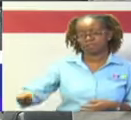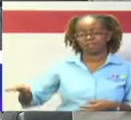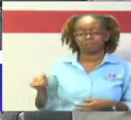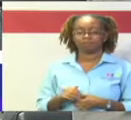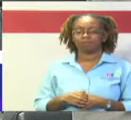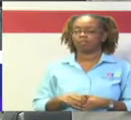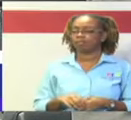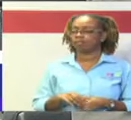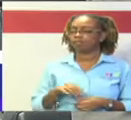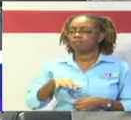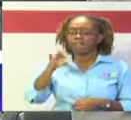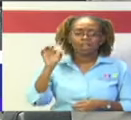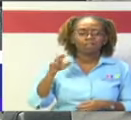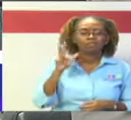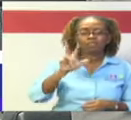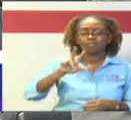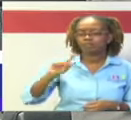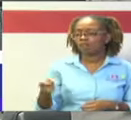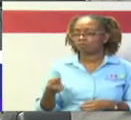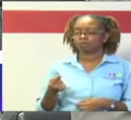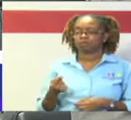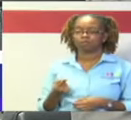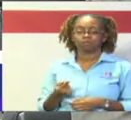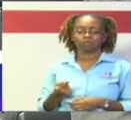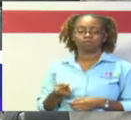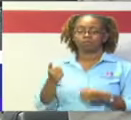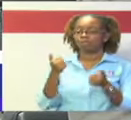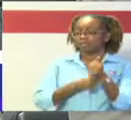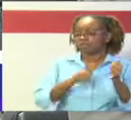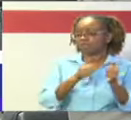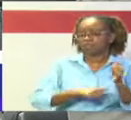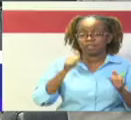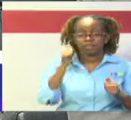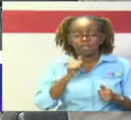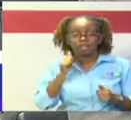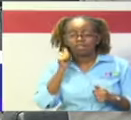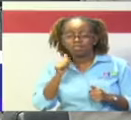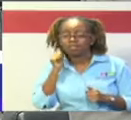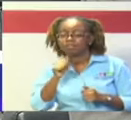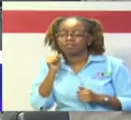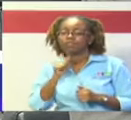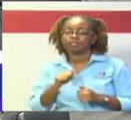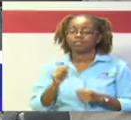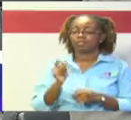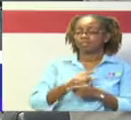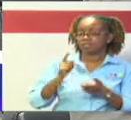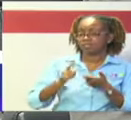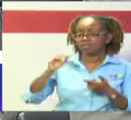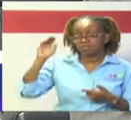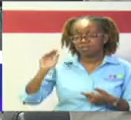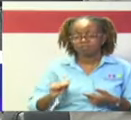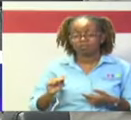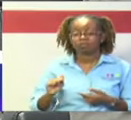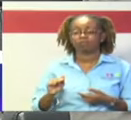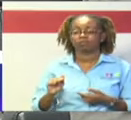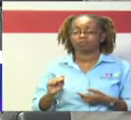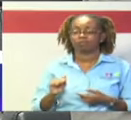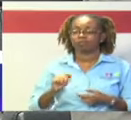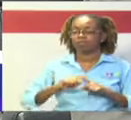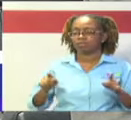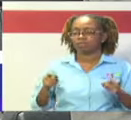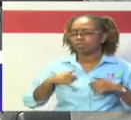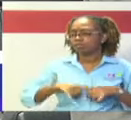up. Then it dropped to a little under 1,000. It has gone back up to about the 1,000 per day or so. We want to encourage all individuals